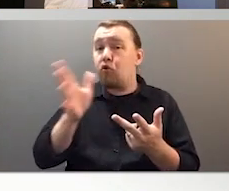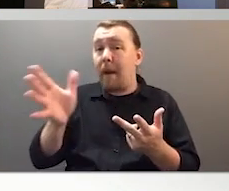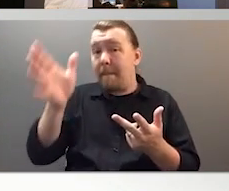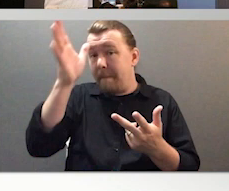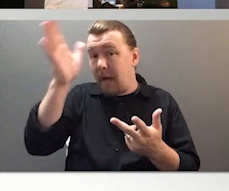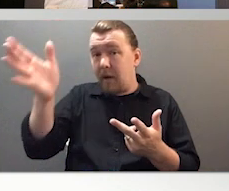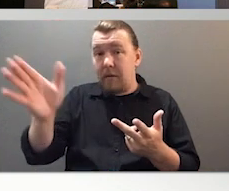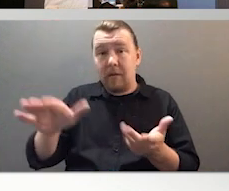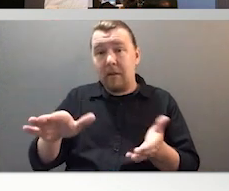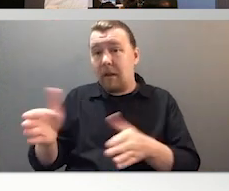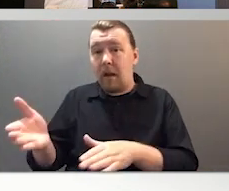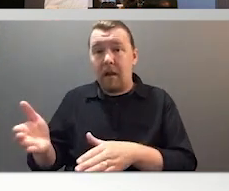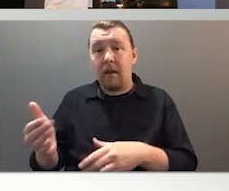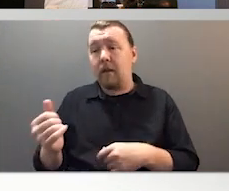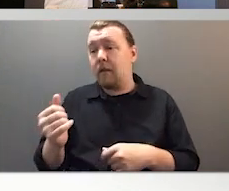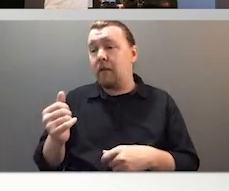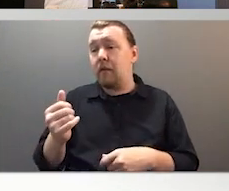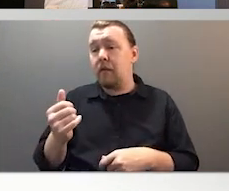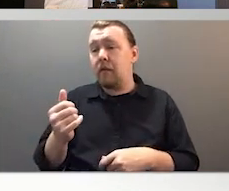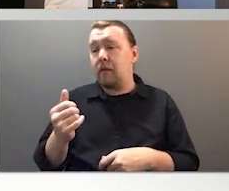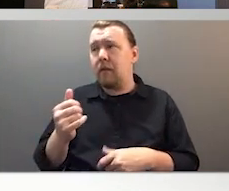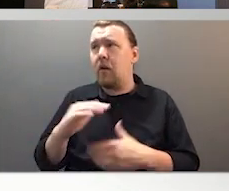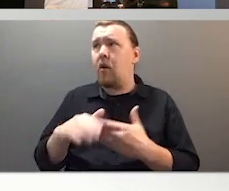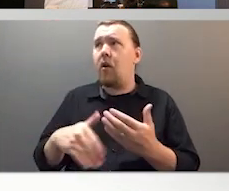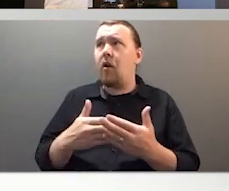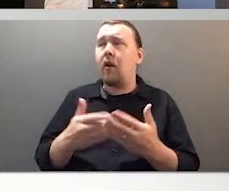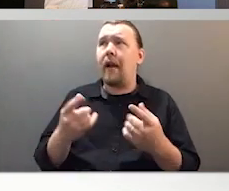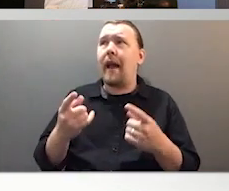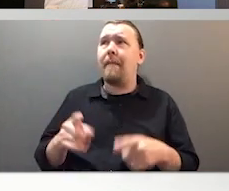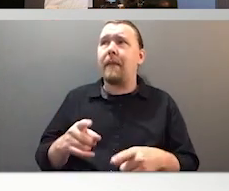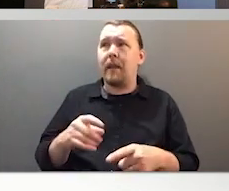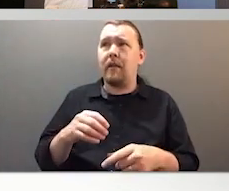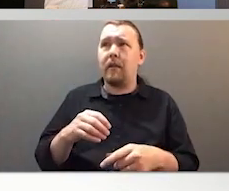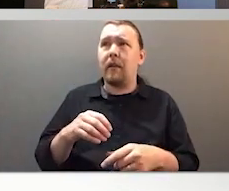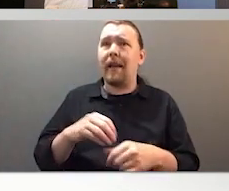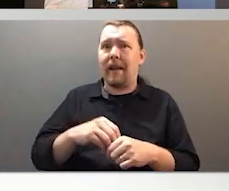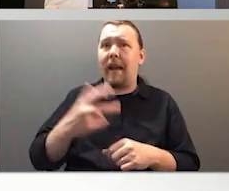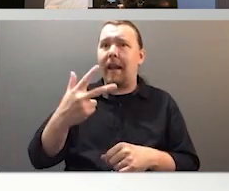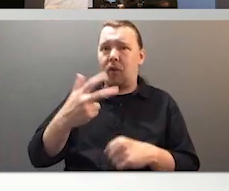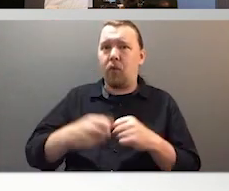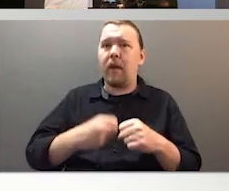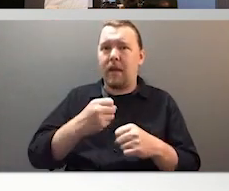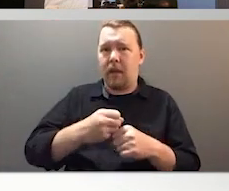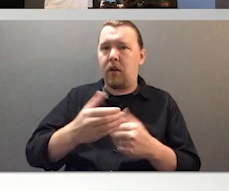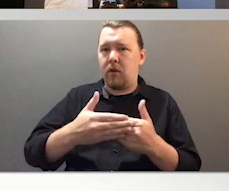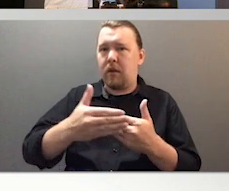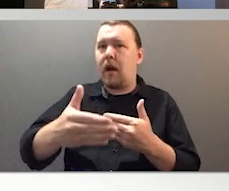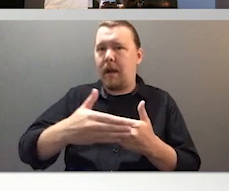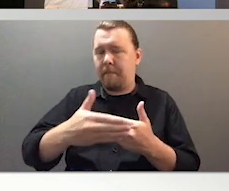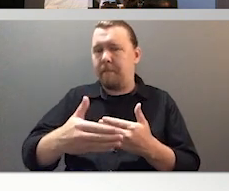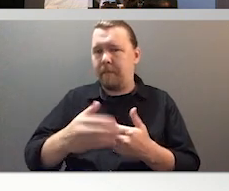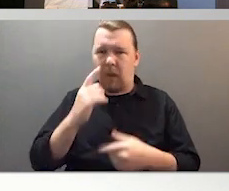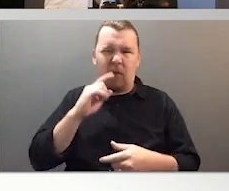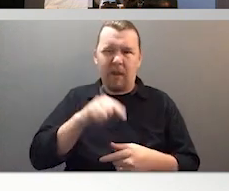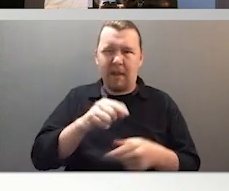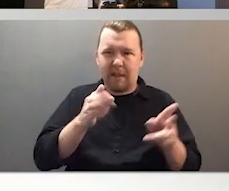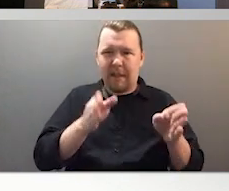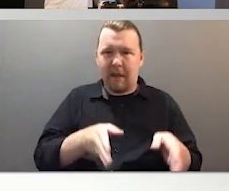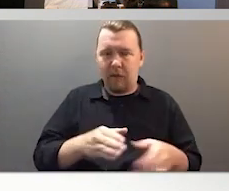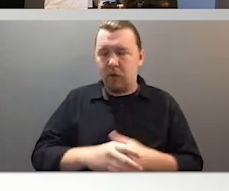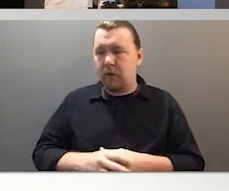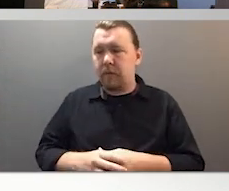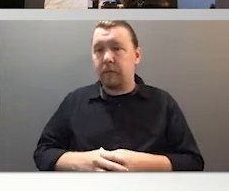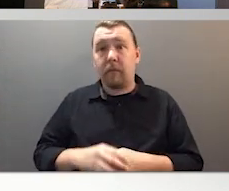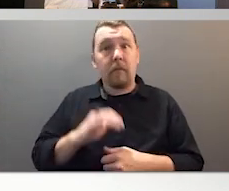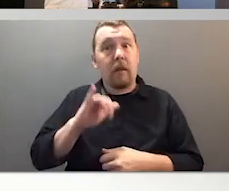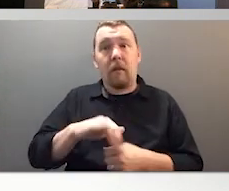within like a 3-year period. And so that has a complete